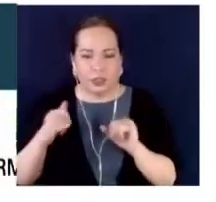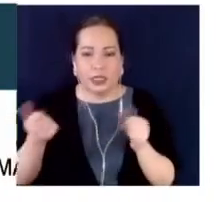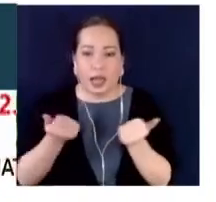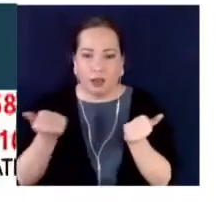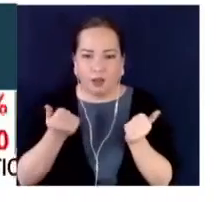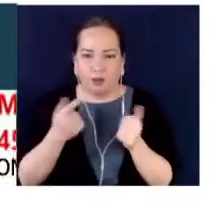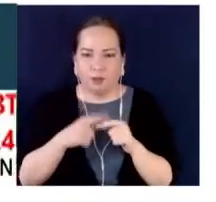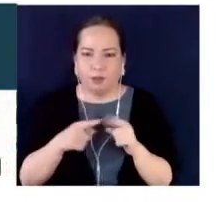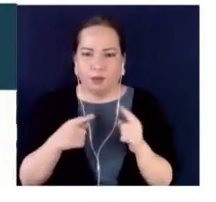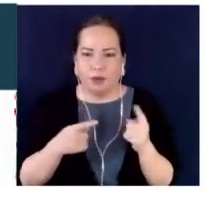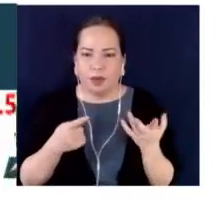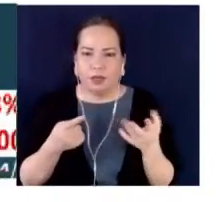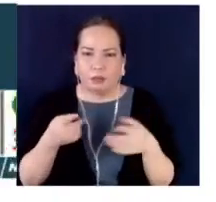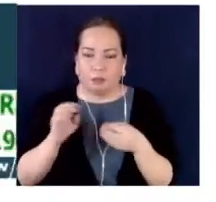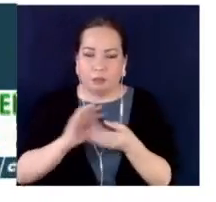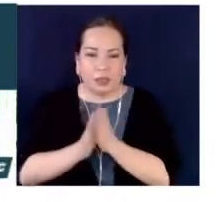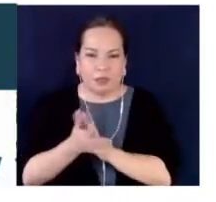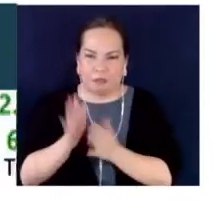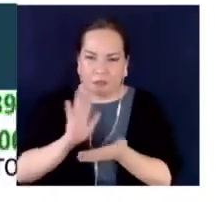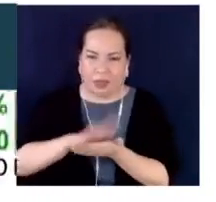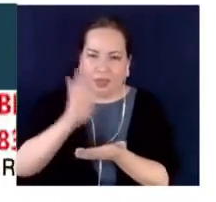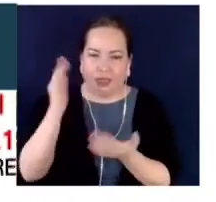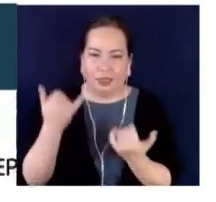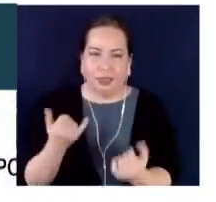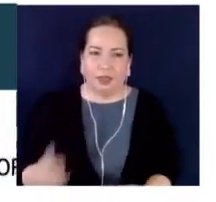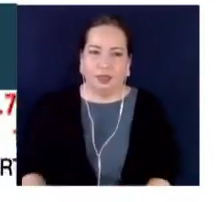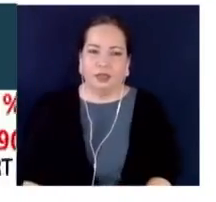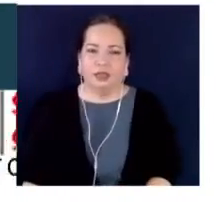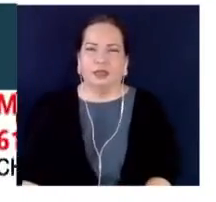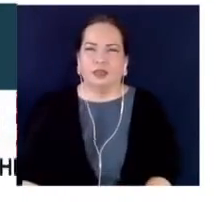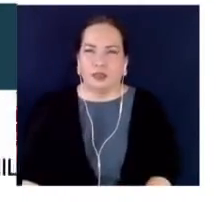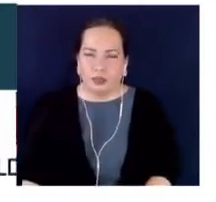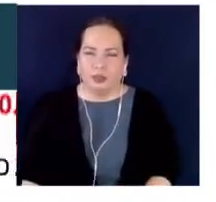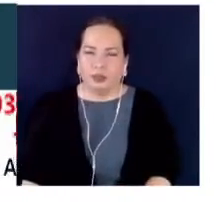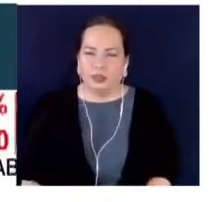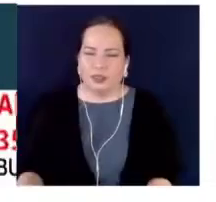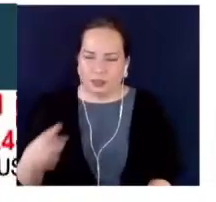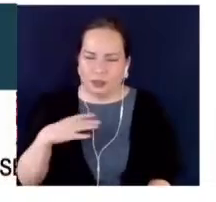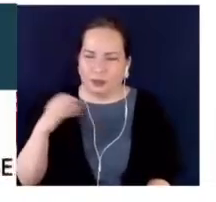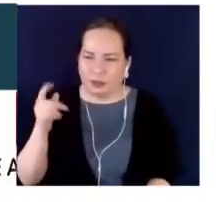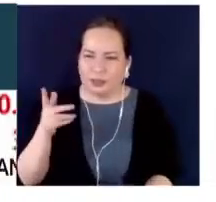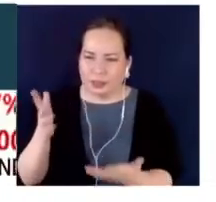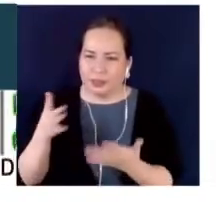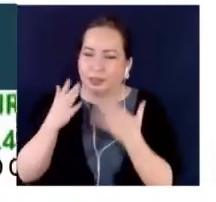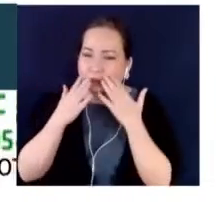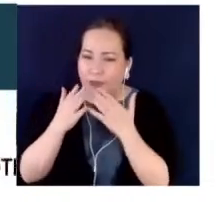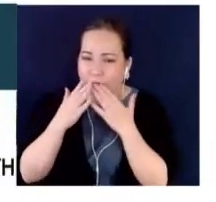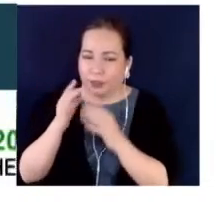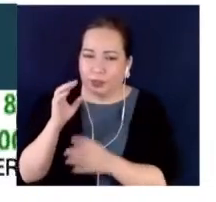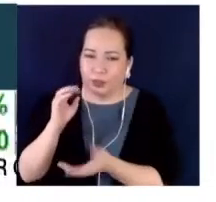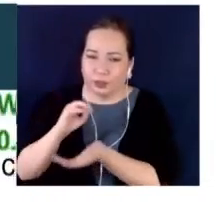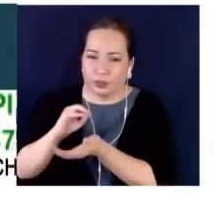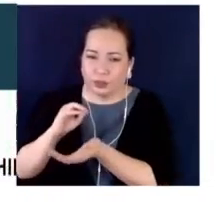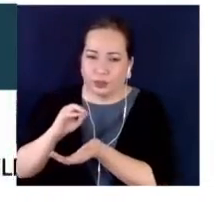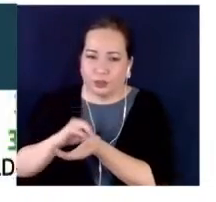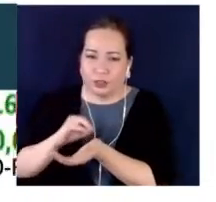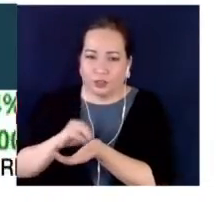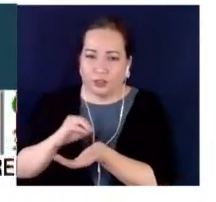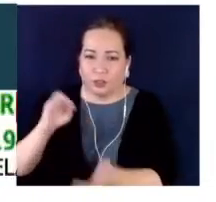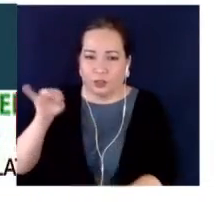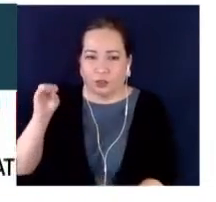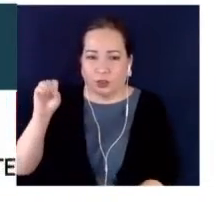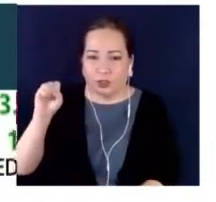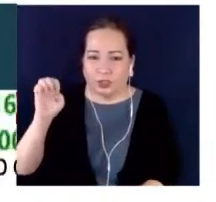has gone up, the price has gone up. All right, we're going to have to leave it at that. Dr. Jose Rene de Grano, you keep safe, you